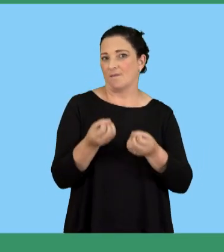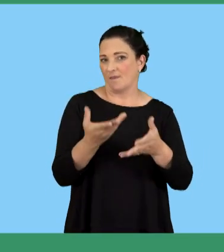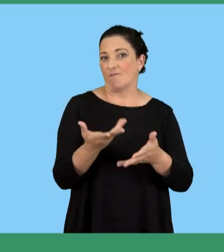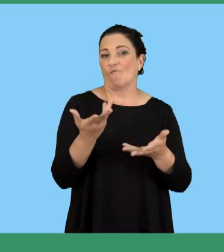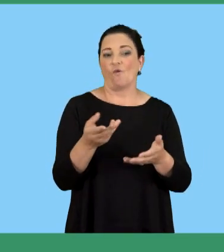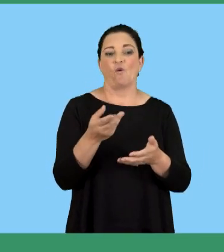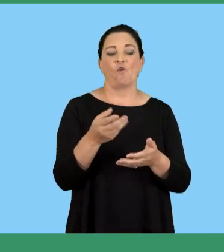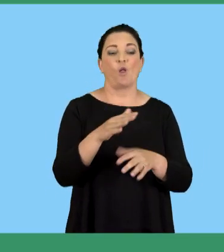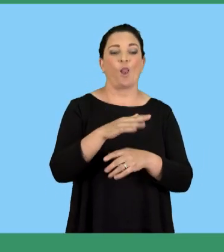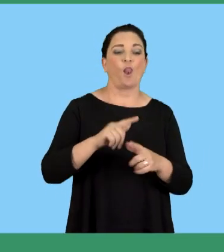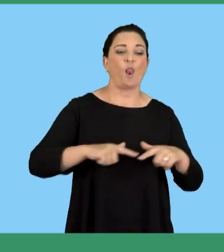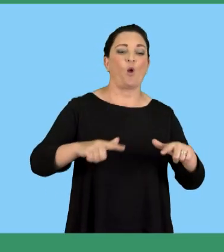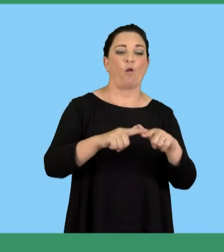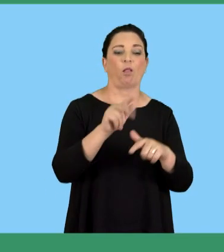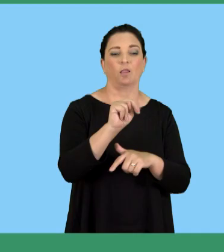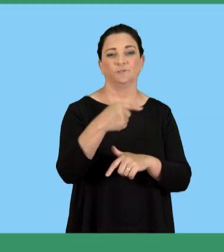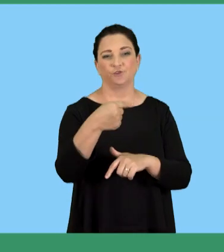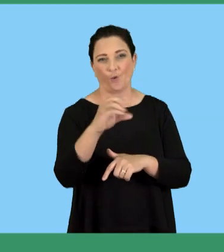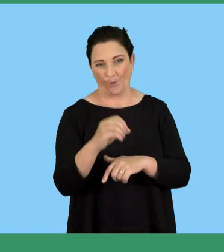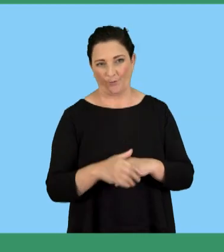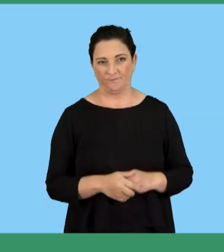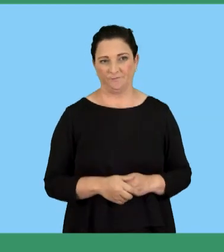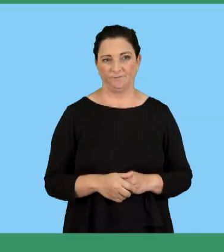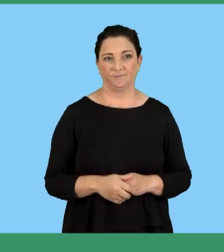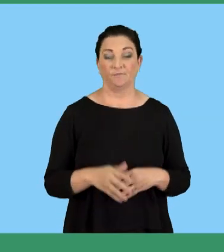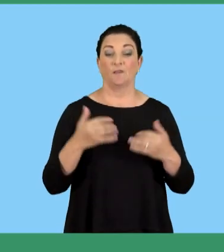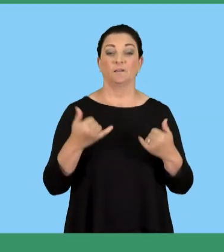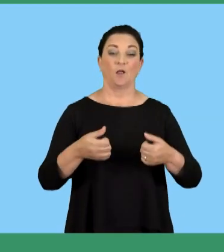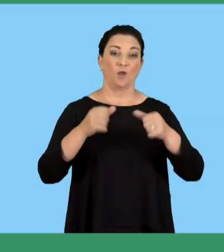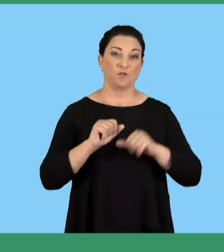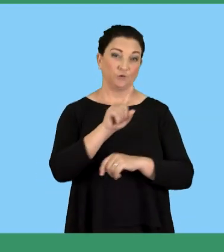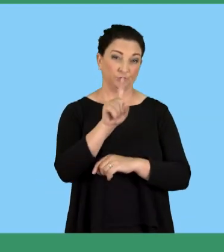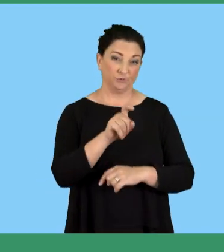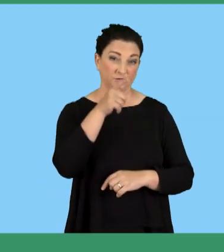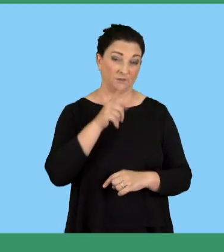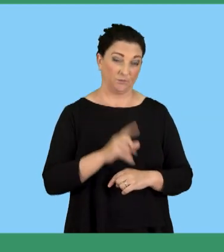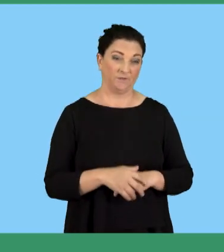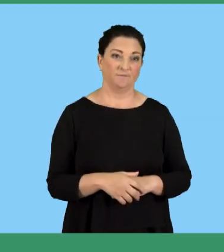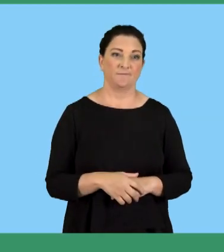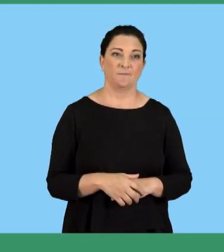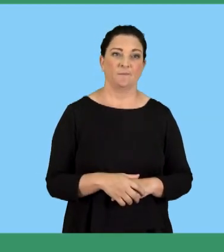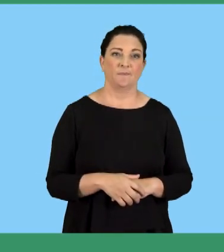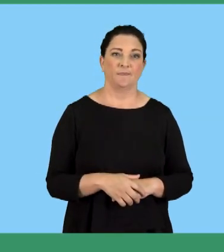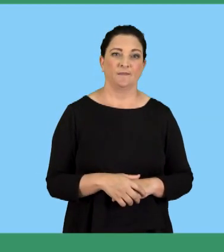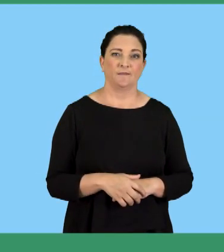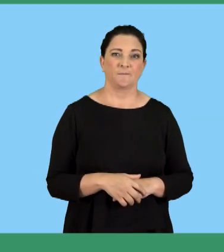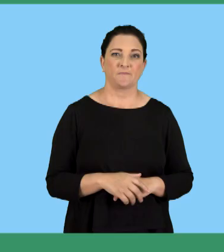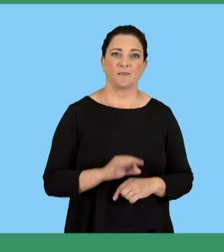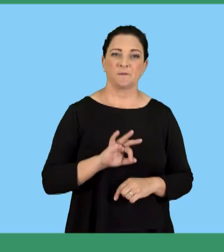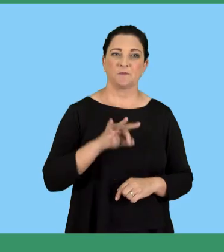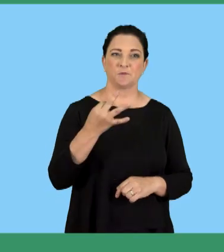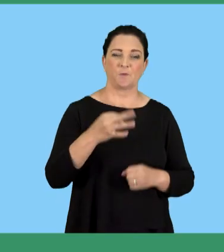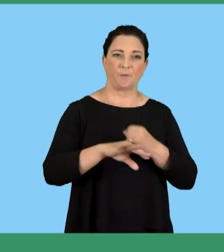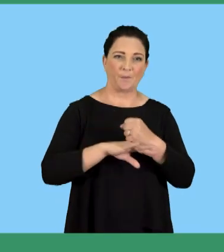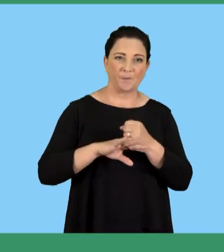the local NGOs. Then let us look into another question. This question now instructs us to identify the